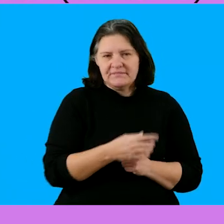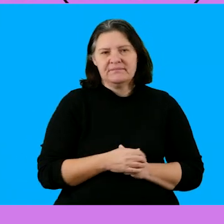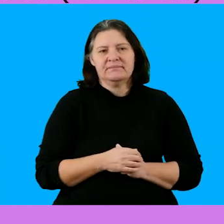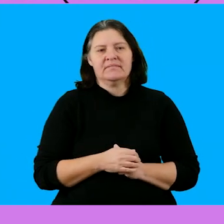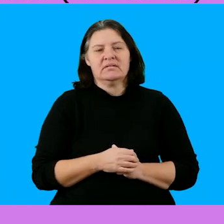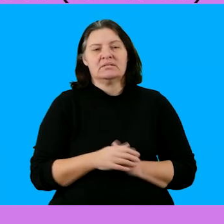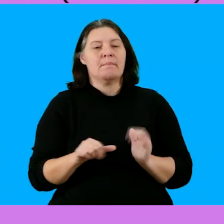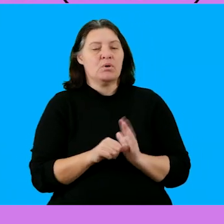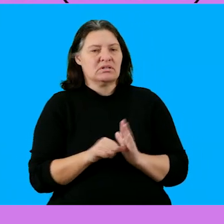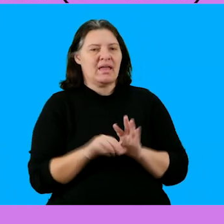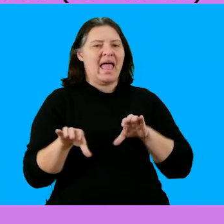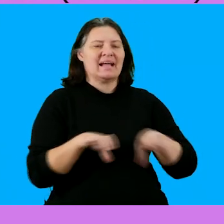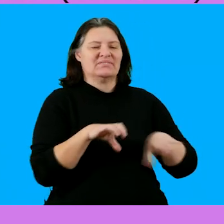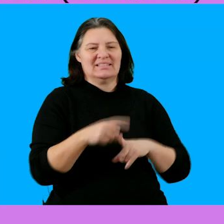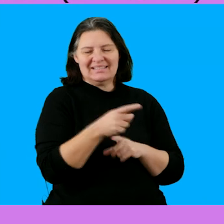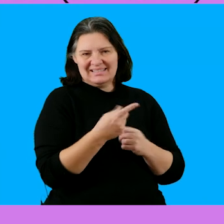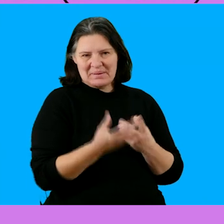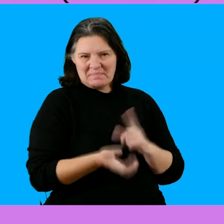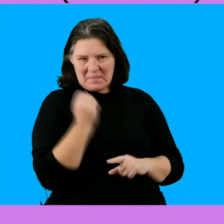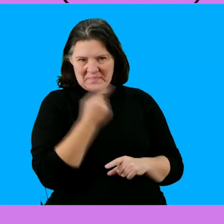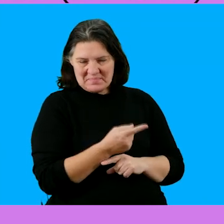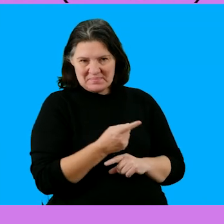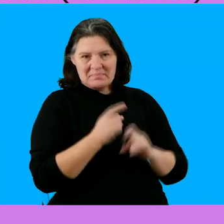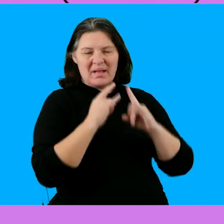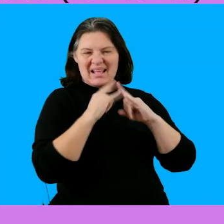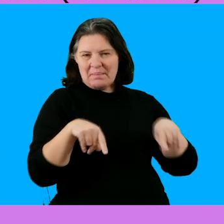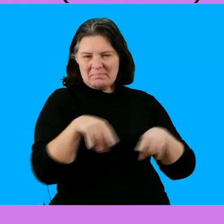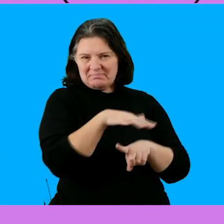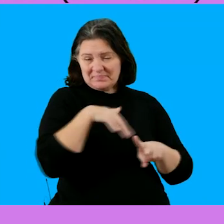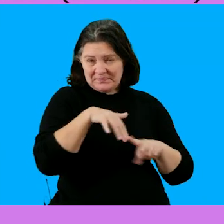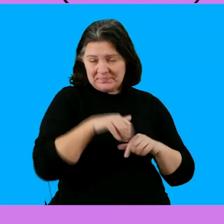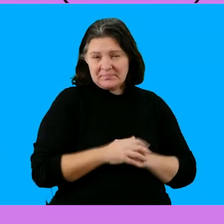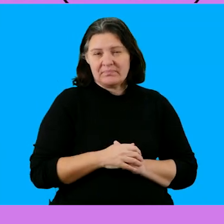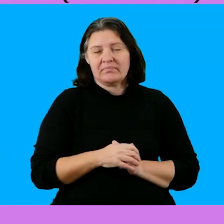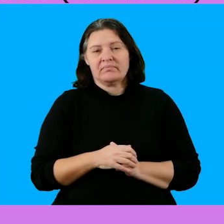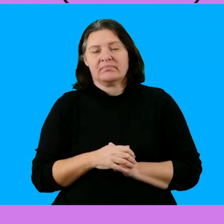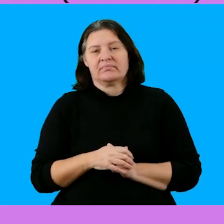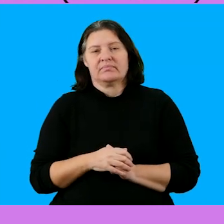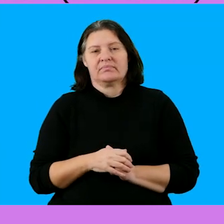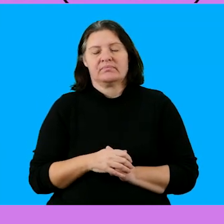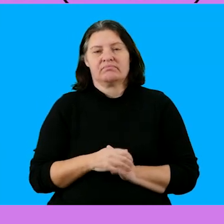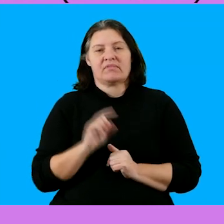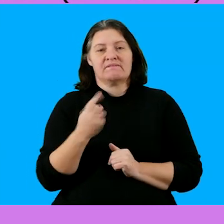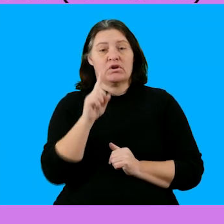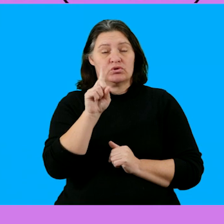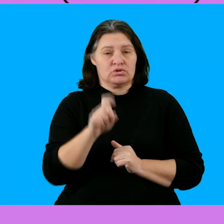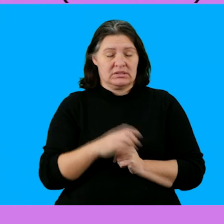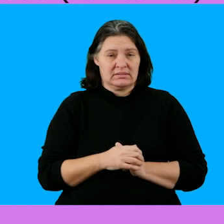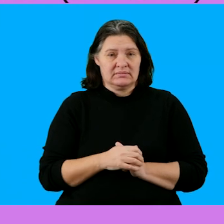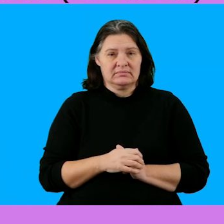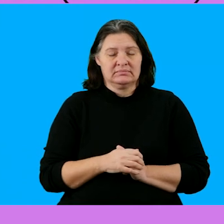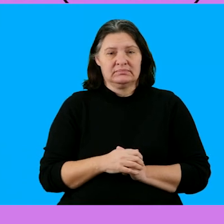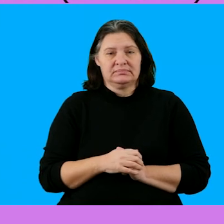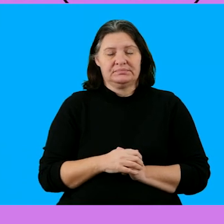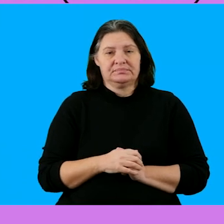shop. Then also here important is some activities that you'll find at this camping site. Okay, now let's move on to our